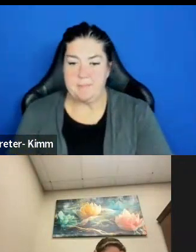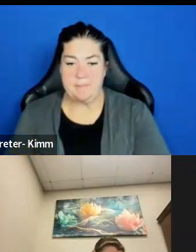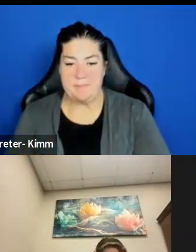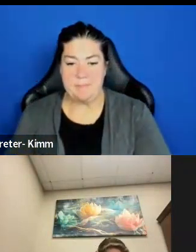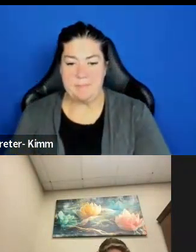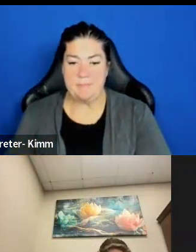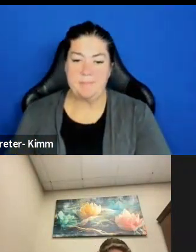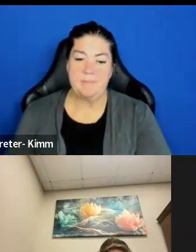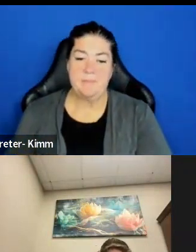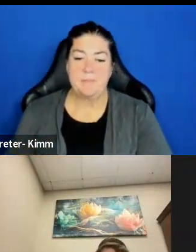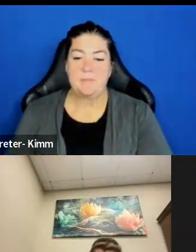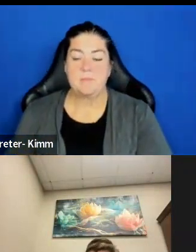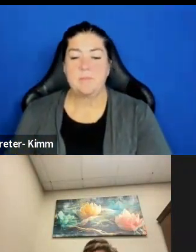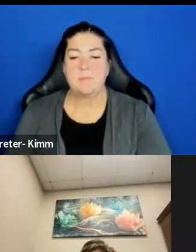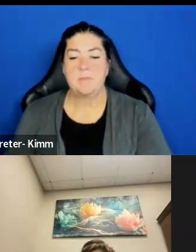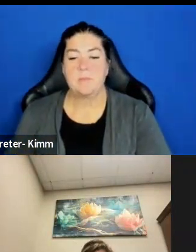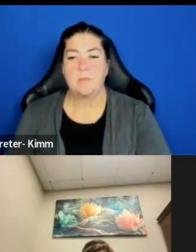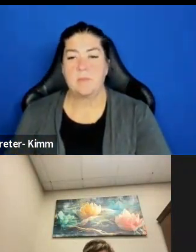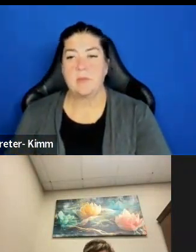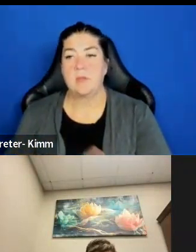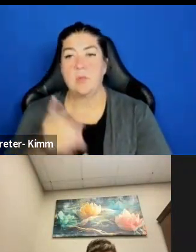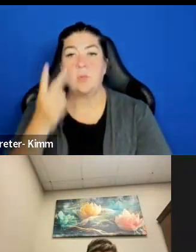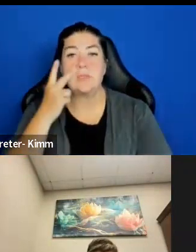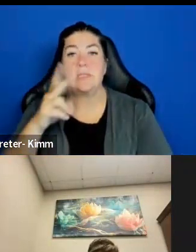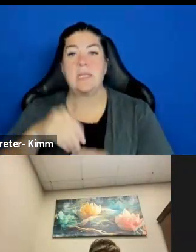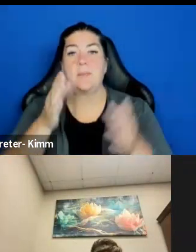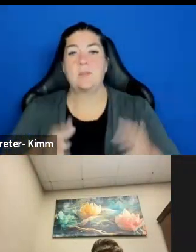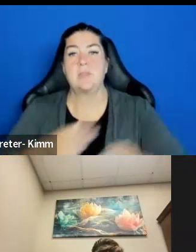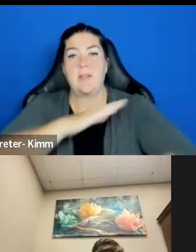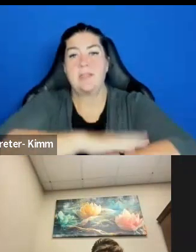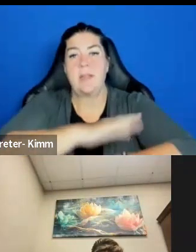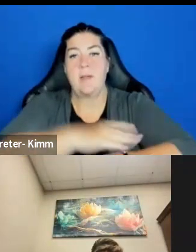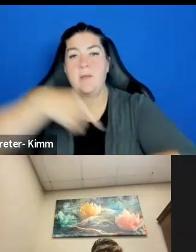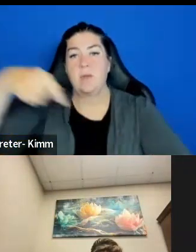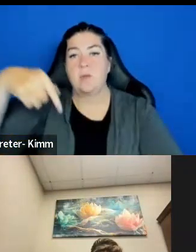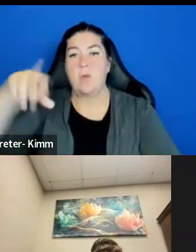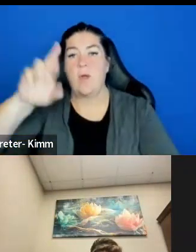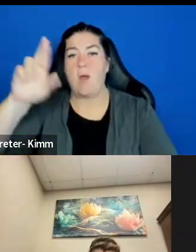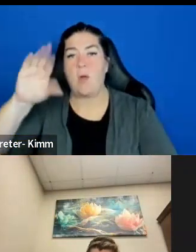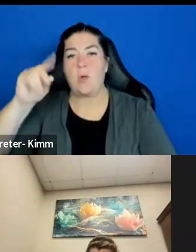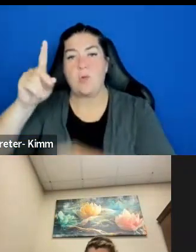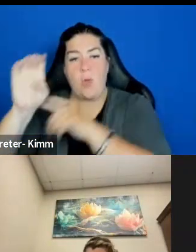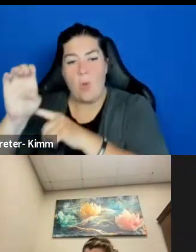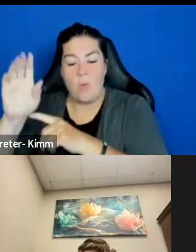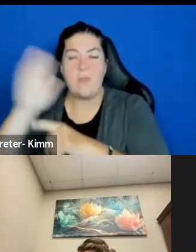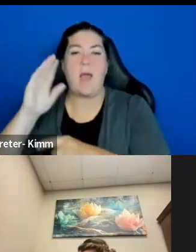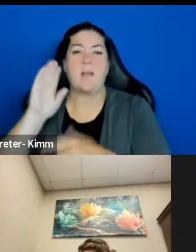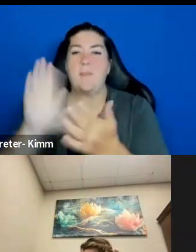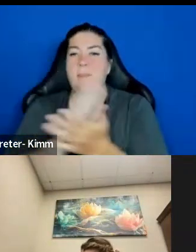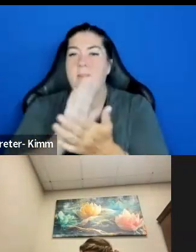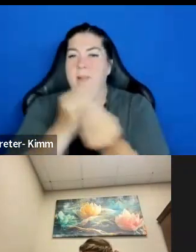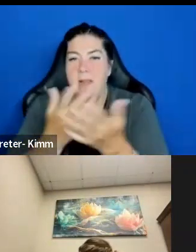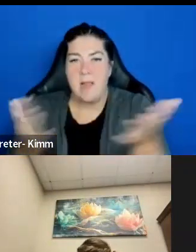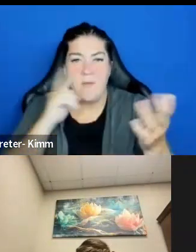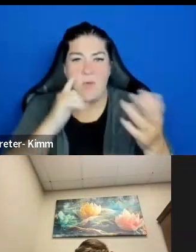You'll see in person on the tables, there's a couple QR codes. Those will lead you to all of the handouts for the day.